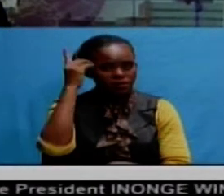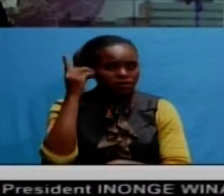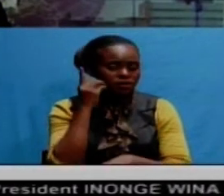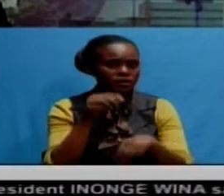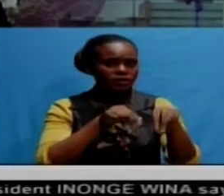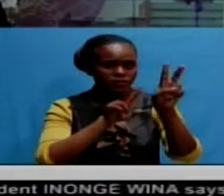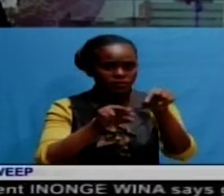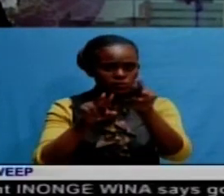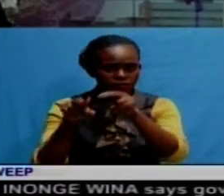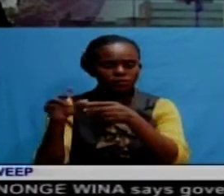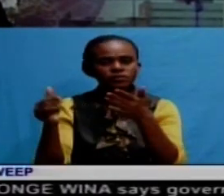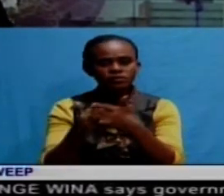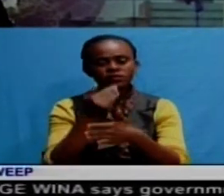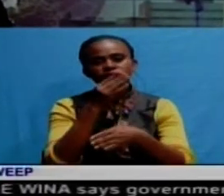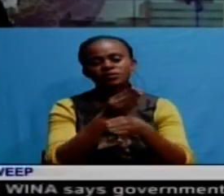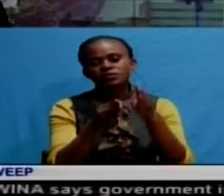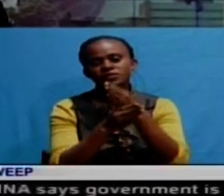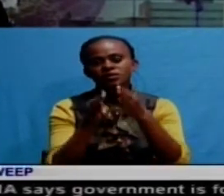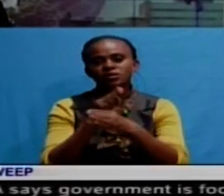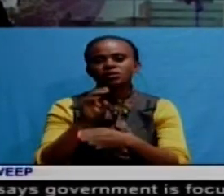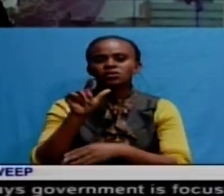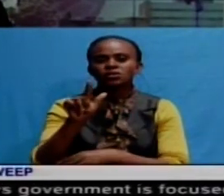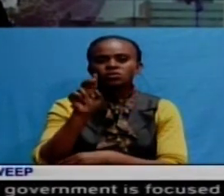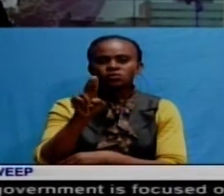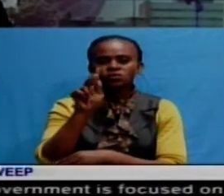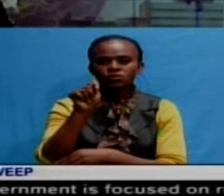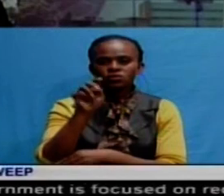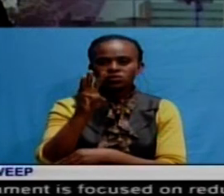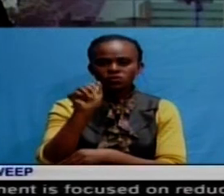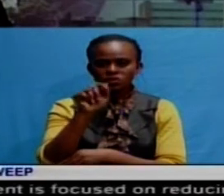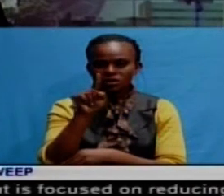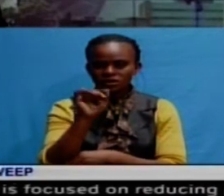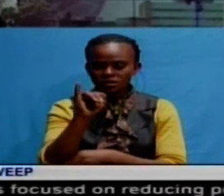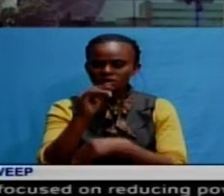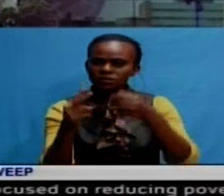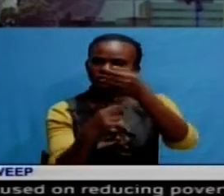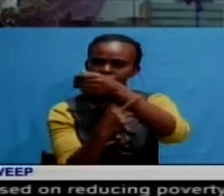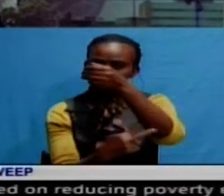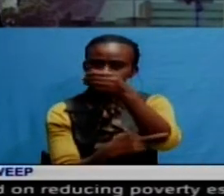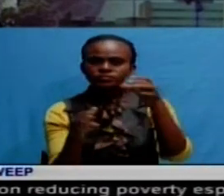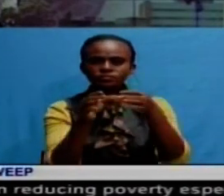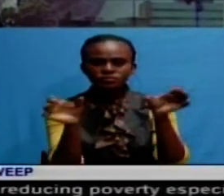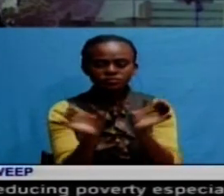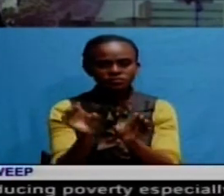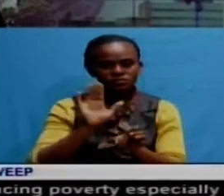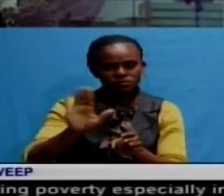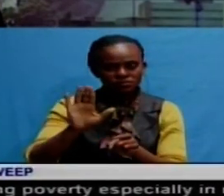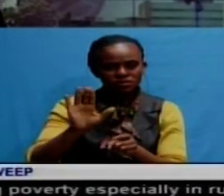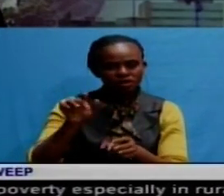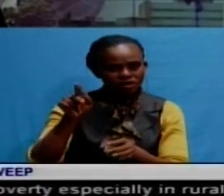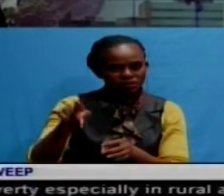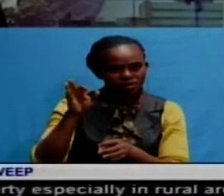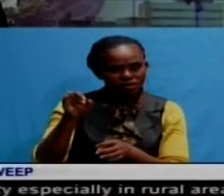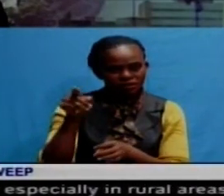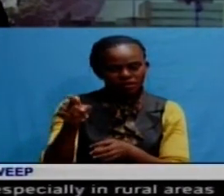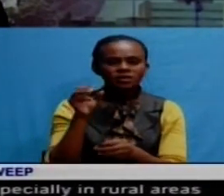the newly reconstructed Lusaka Bridge in his constituency. And Mr. Daka says that the PF administration